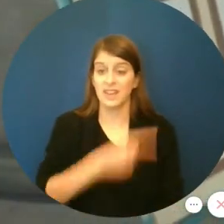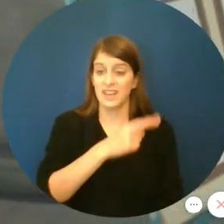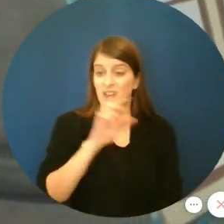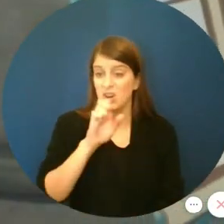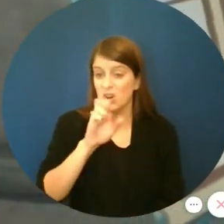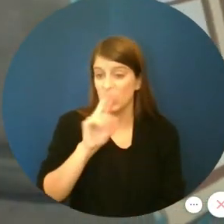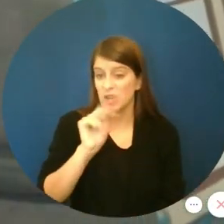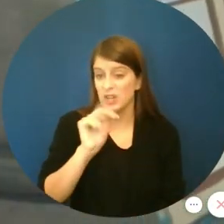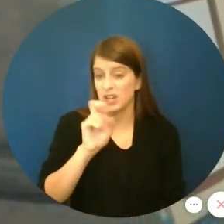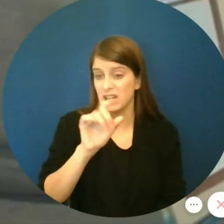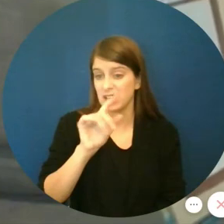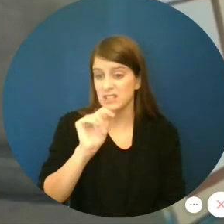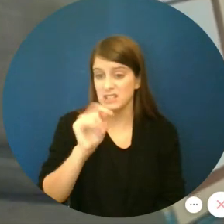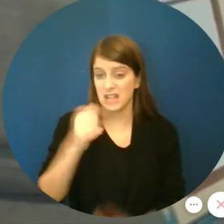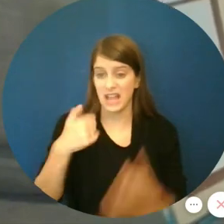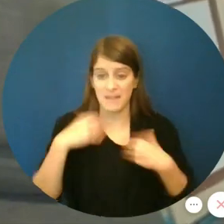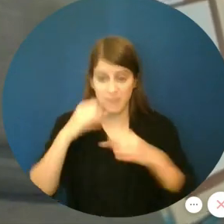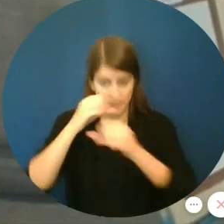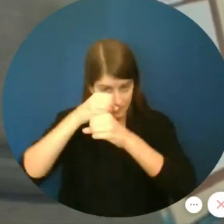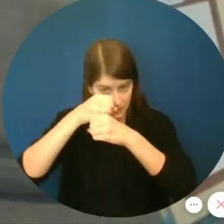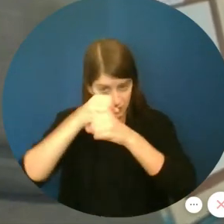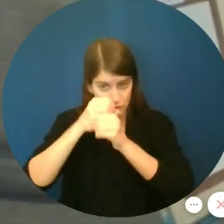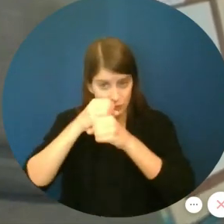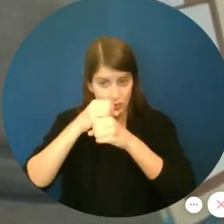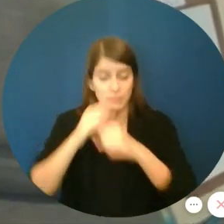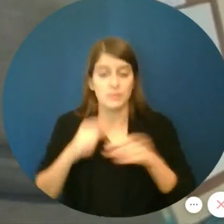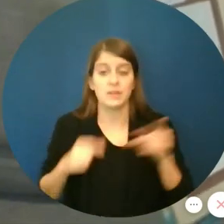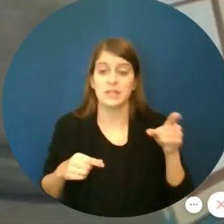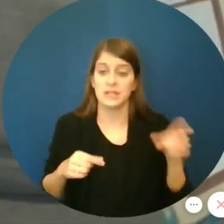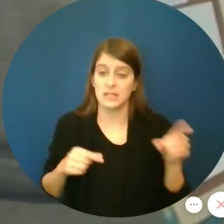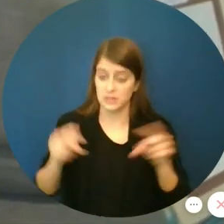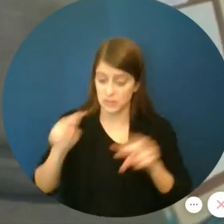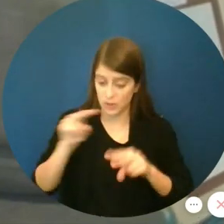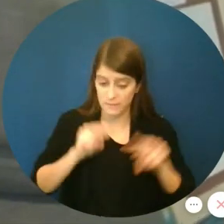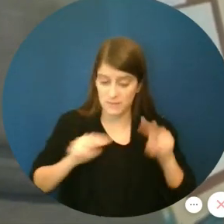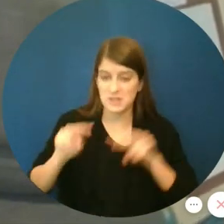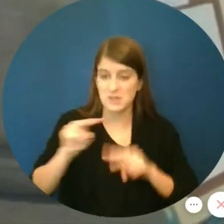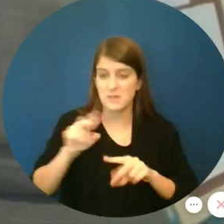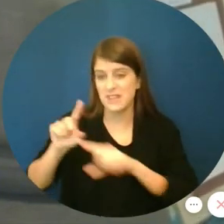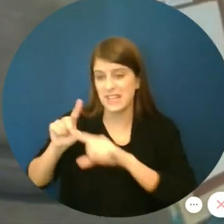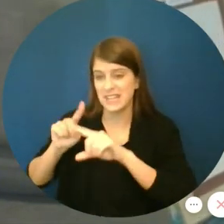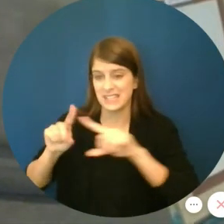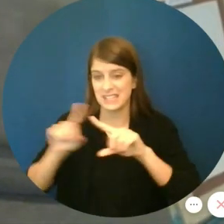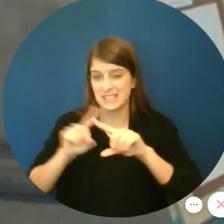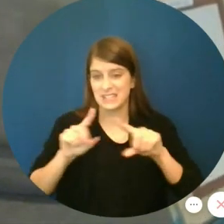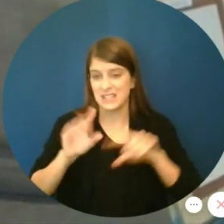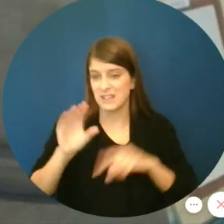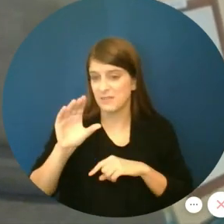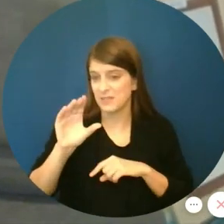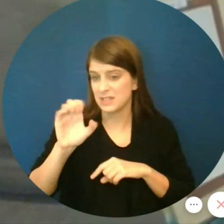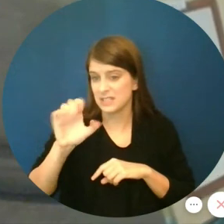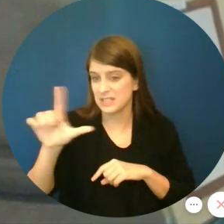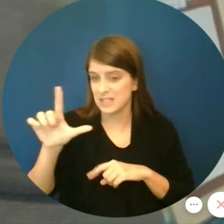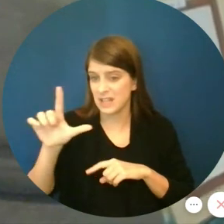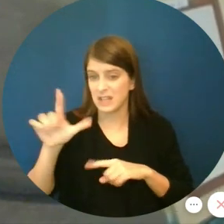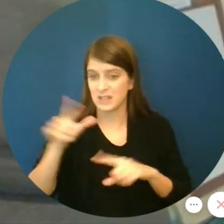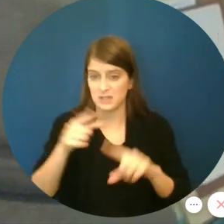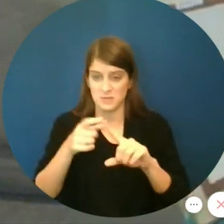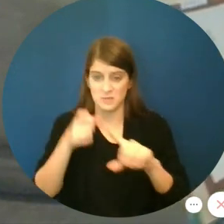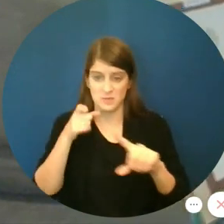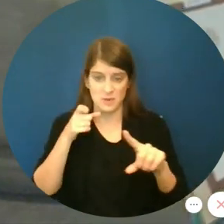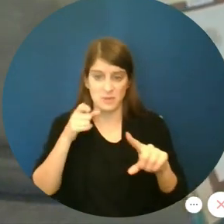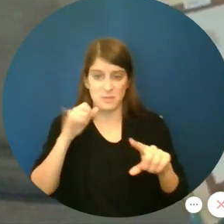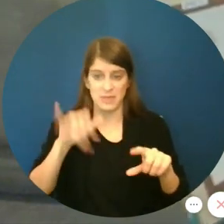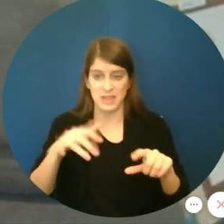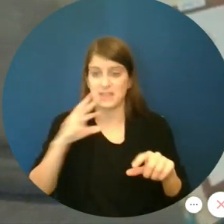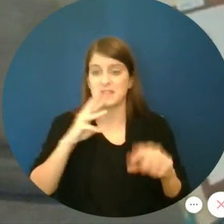Using a simple light microscope, Ernest examined the egg cells of all of those sea animals, night after night,